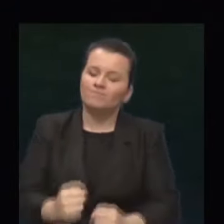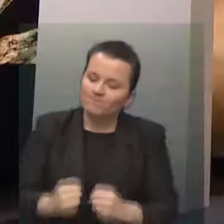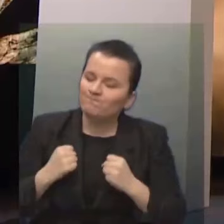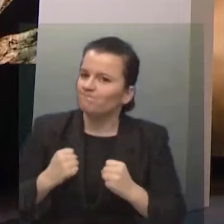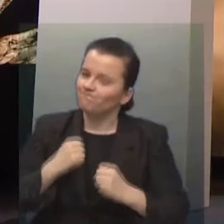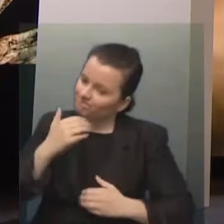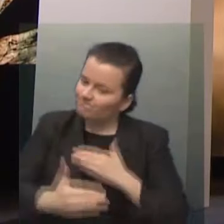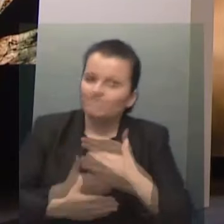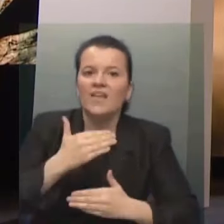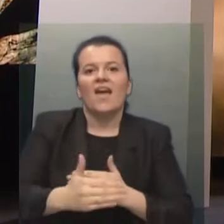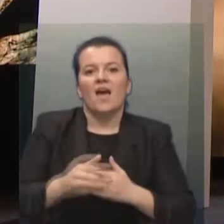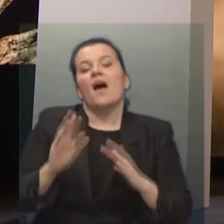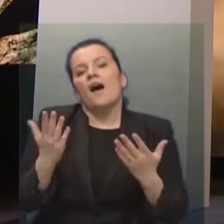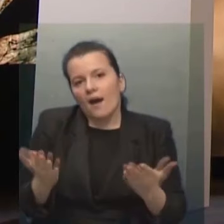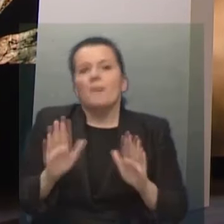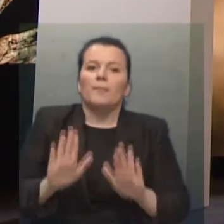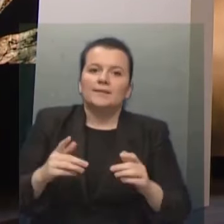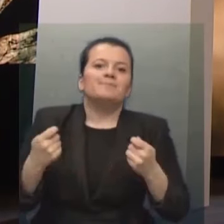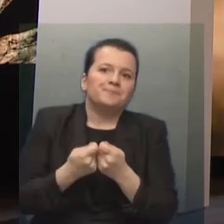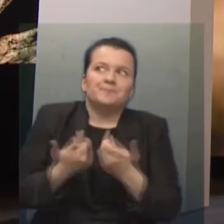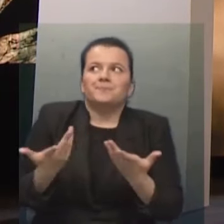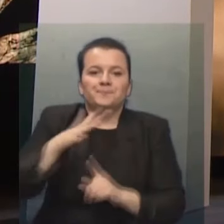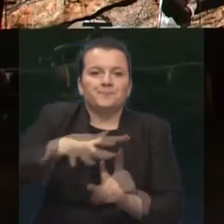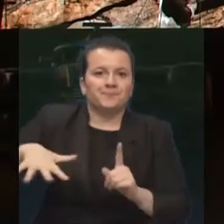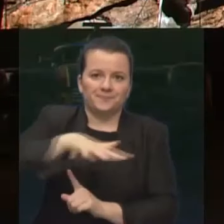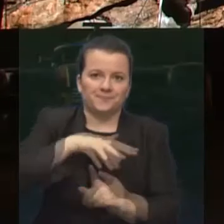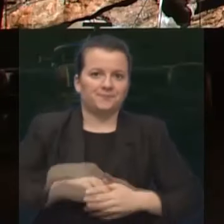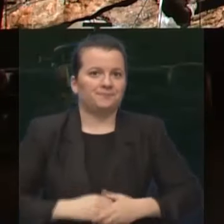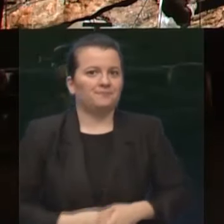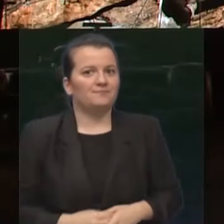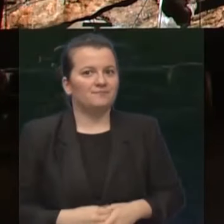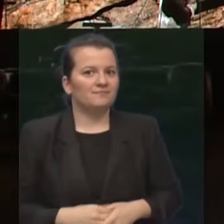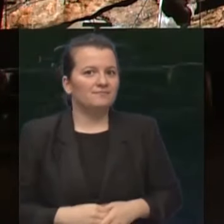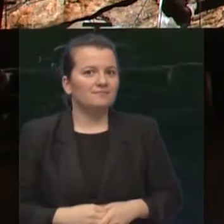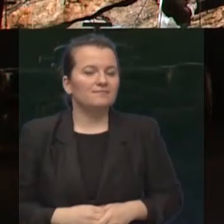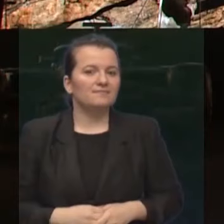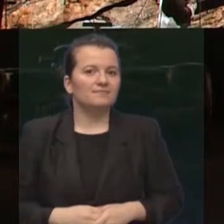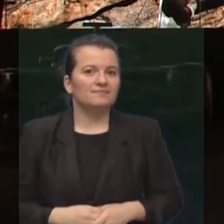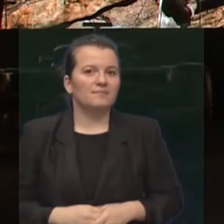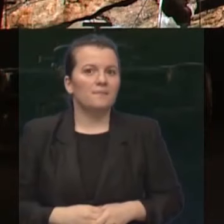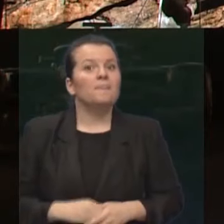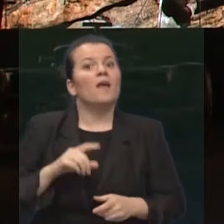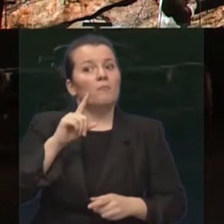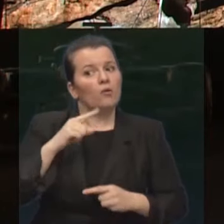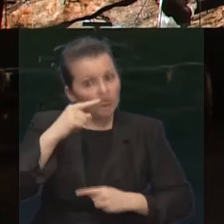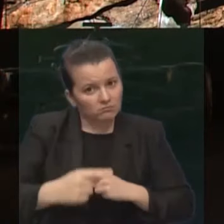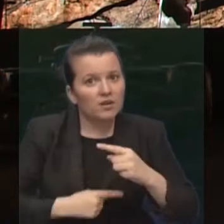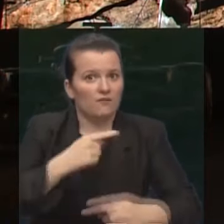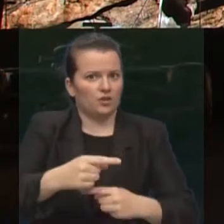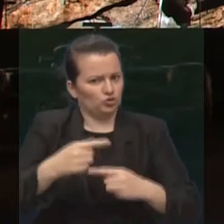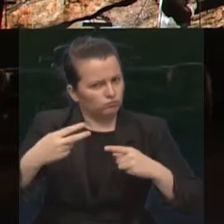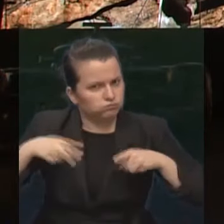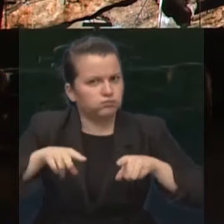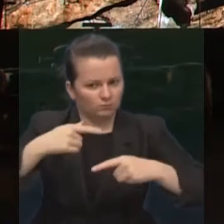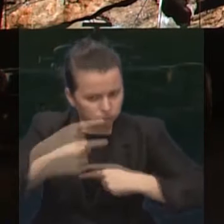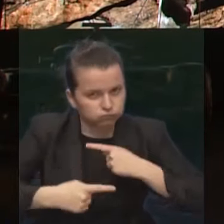But even though these are headwinds, significant headwinds, our efforts are bearing fruit. Regarding